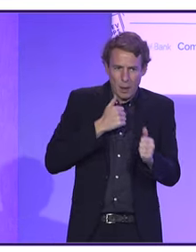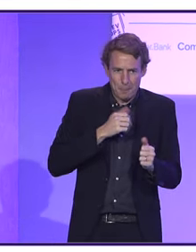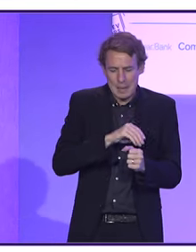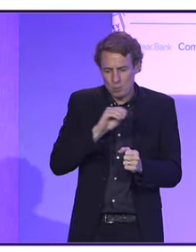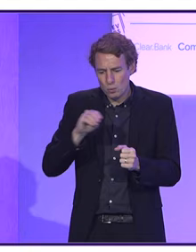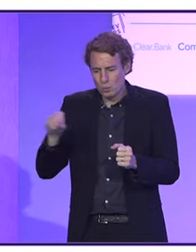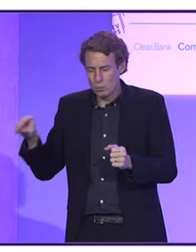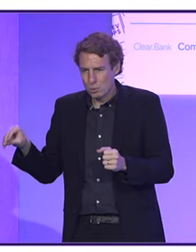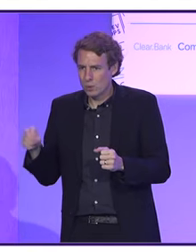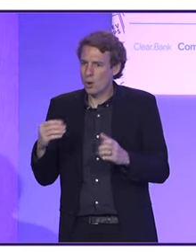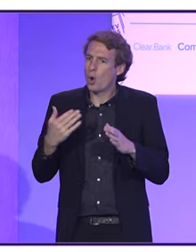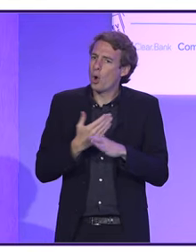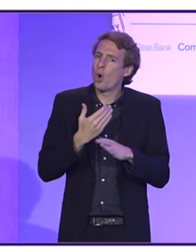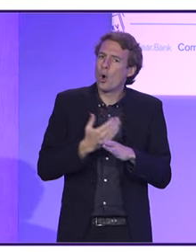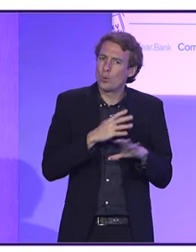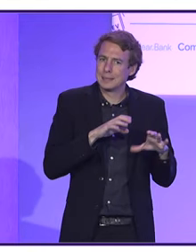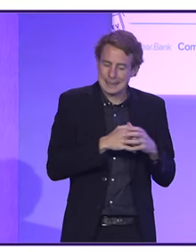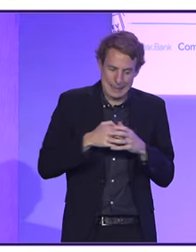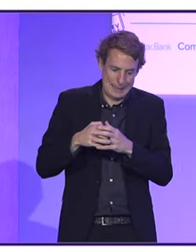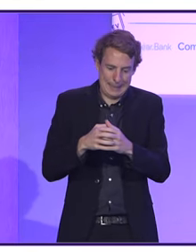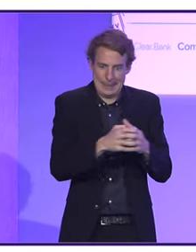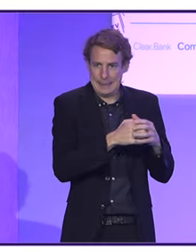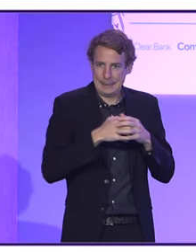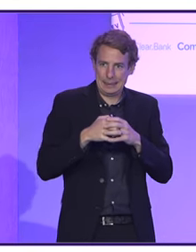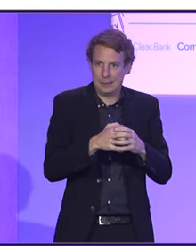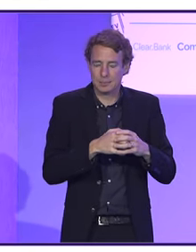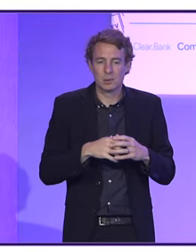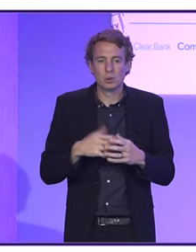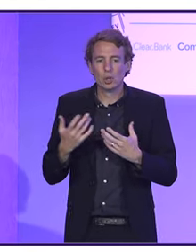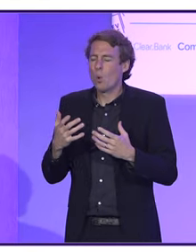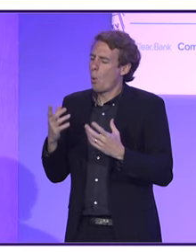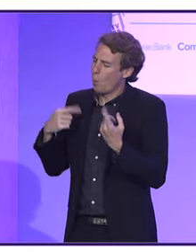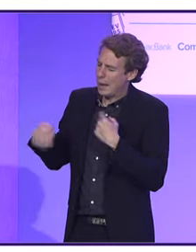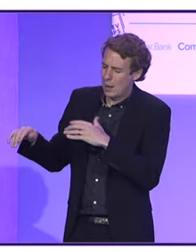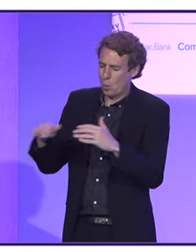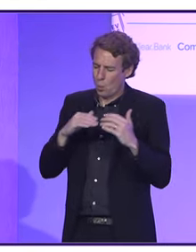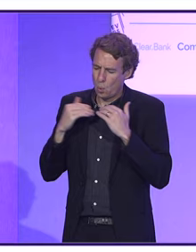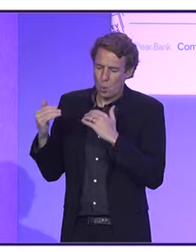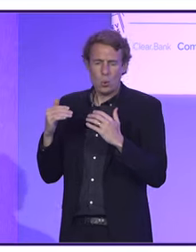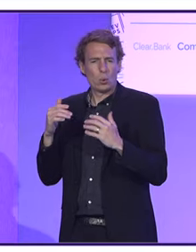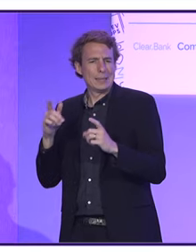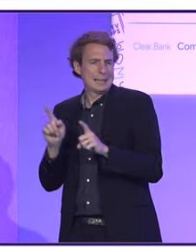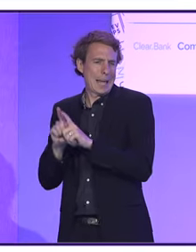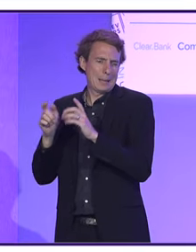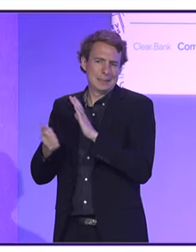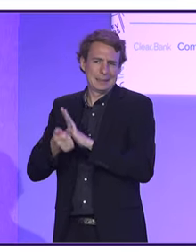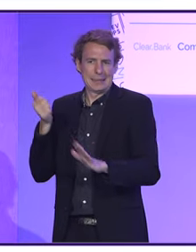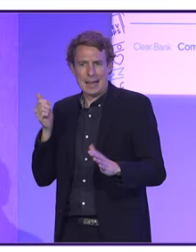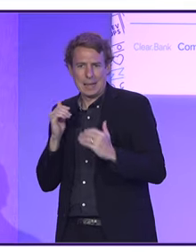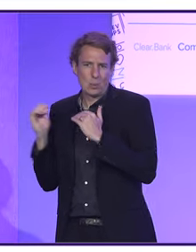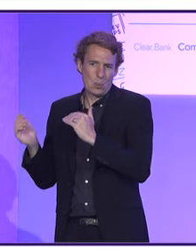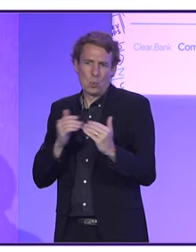we'd gone from ops teams, where silos win and everything's all the same, to every developer is equally good at everything all the time. And we know that's always